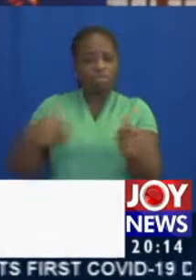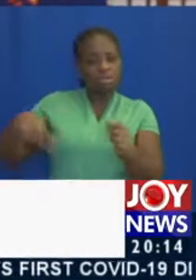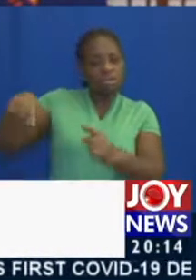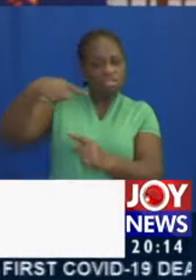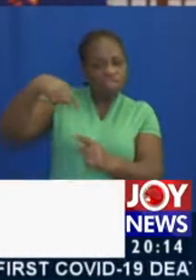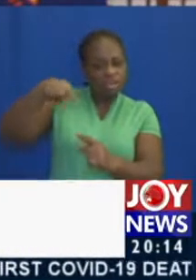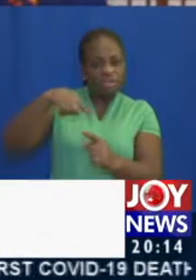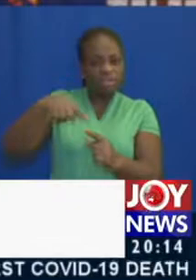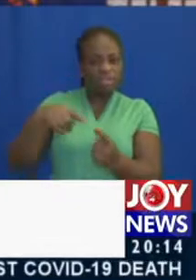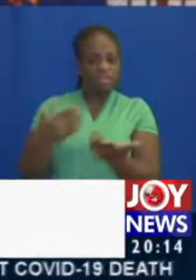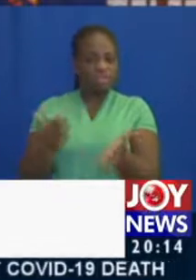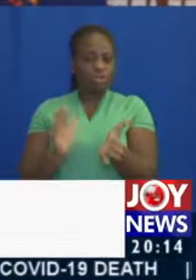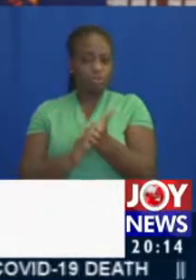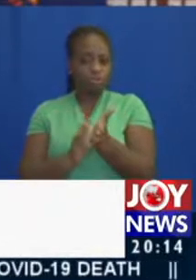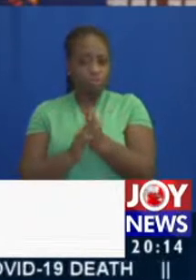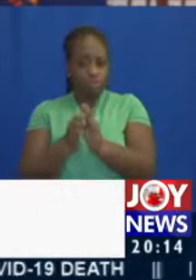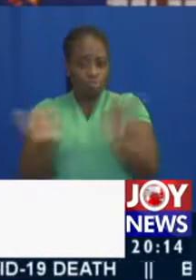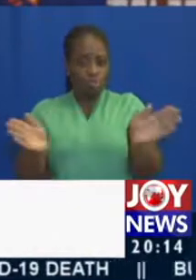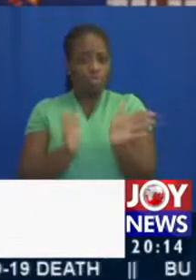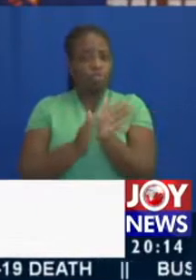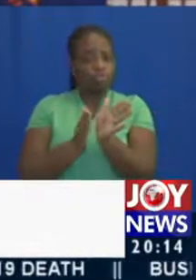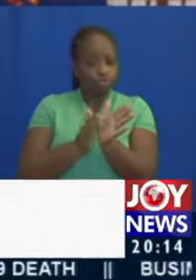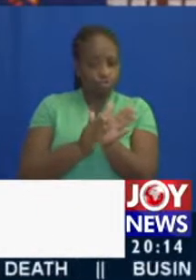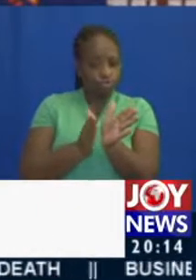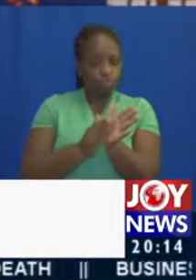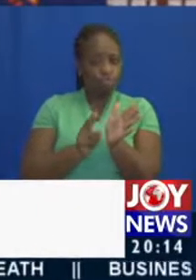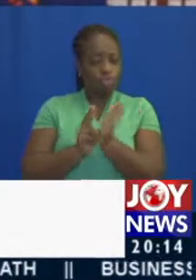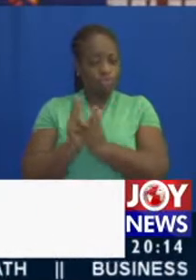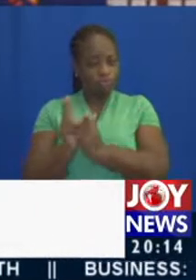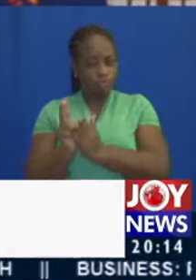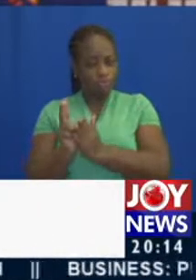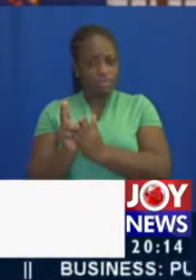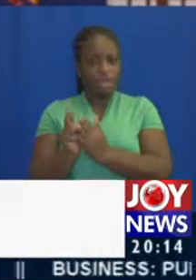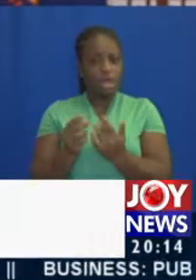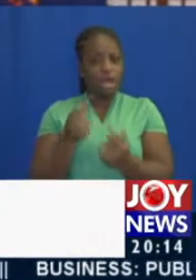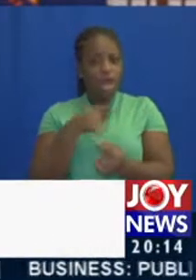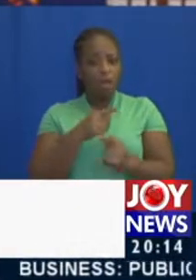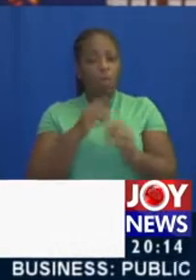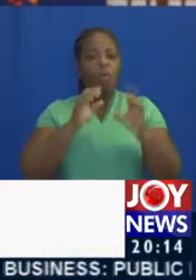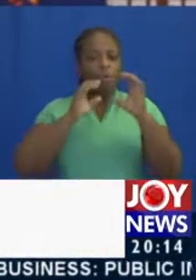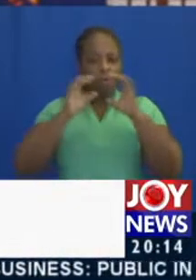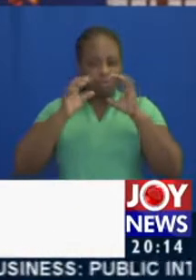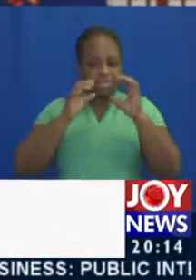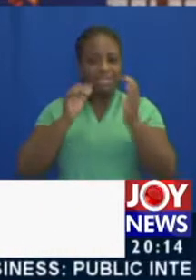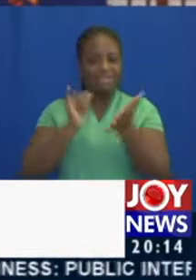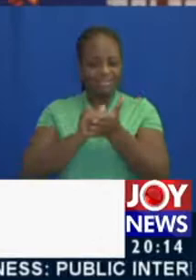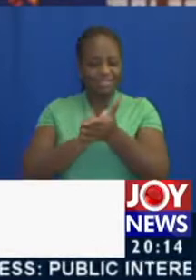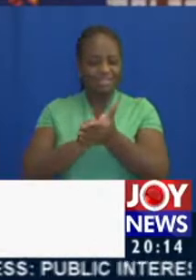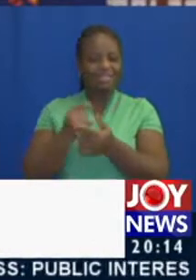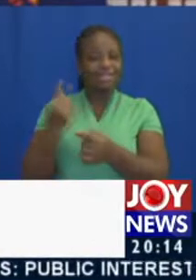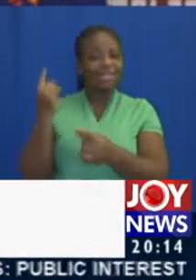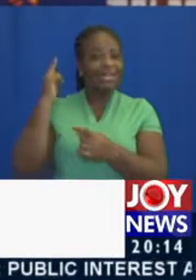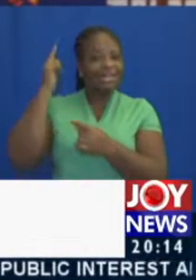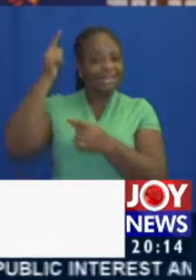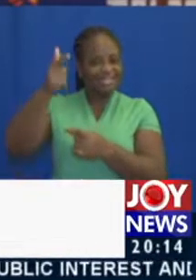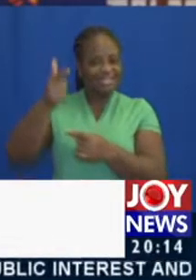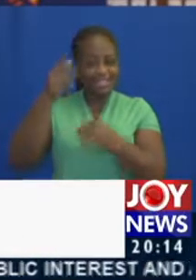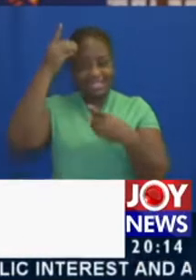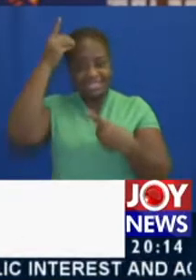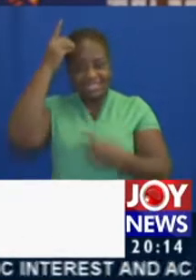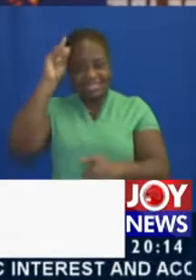our pre-tertiary schools. I will communicate in due course the decisions that will be reached from